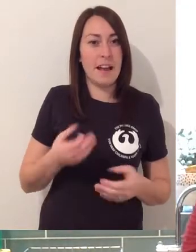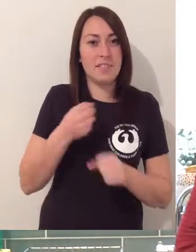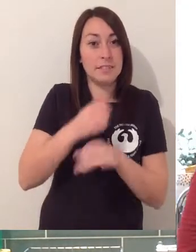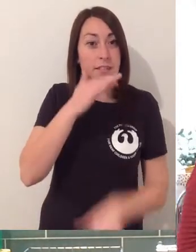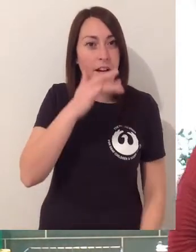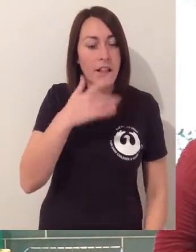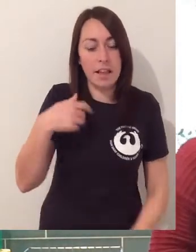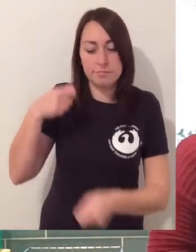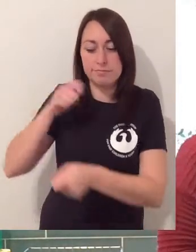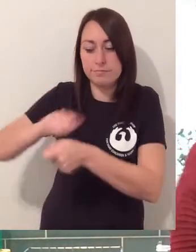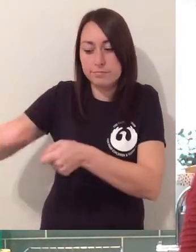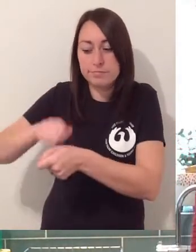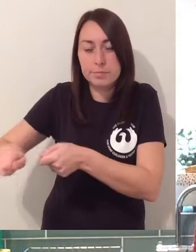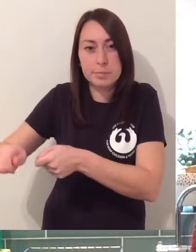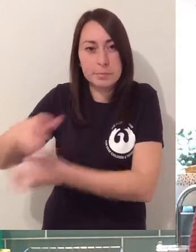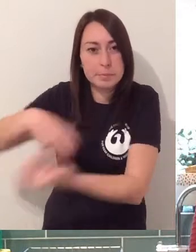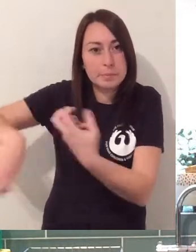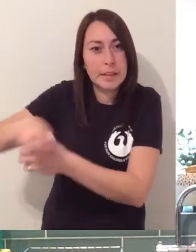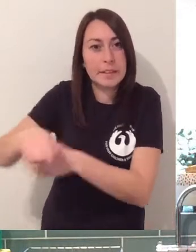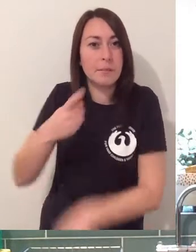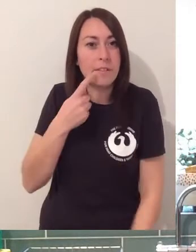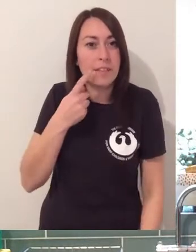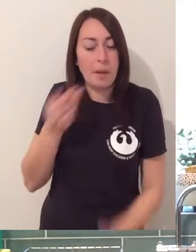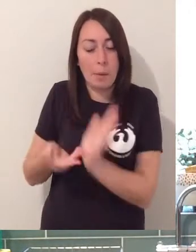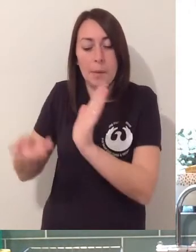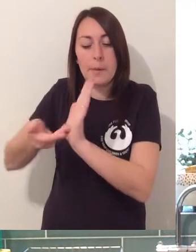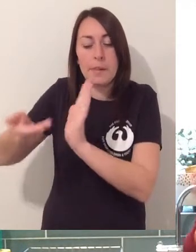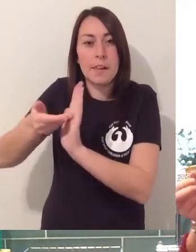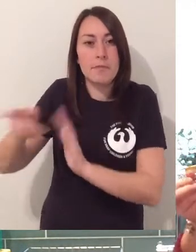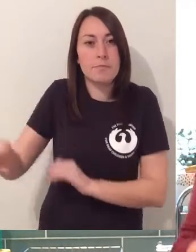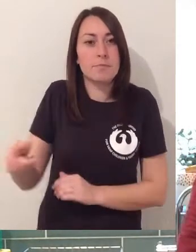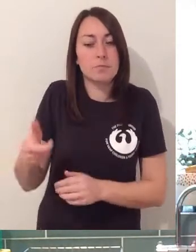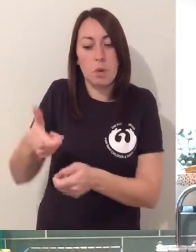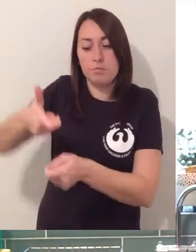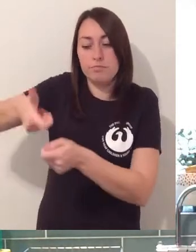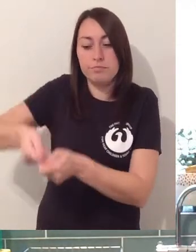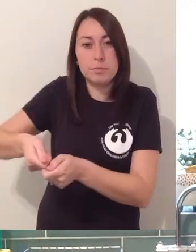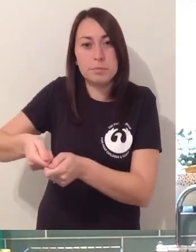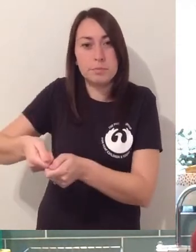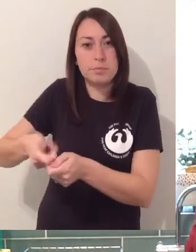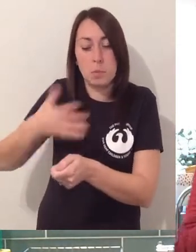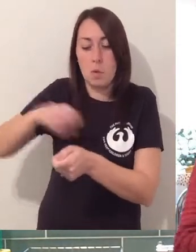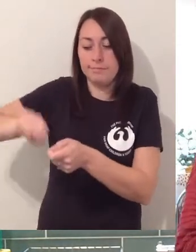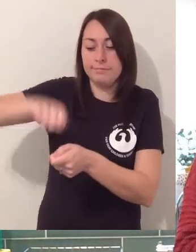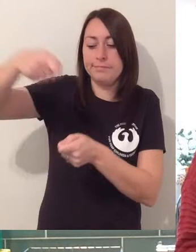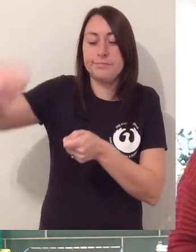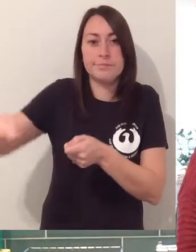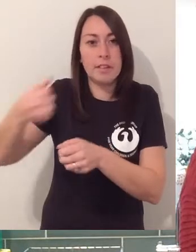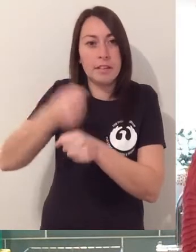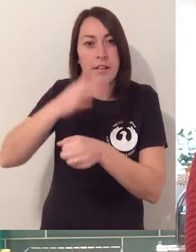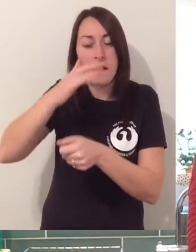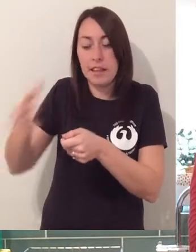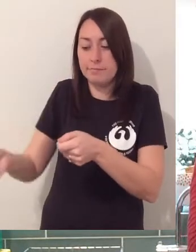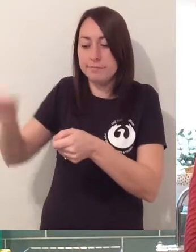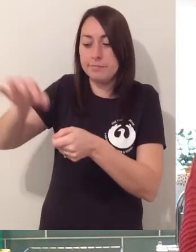So we also want to get our garlic in there, that'll give it a lot of flavour. So you want to get your crusher, pop your peeled